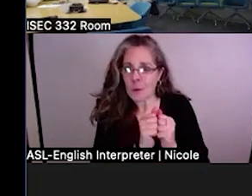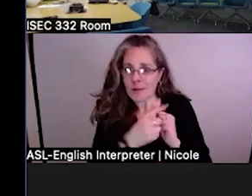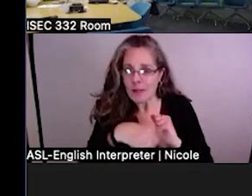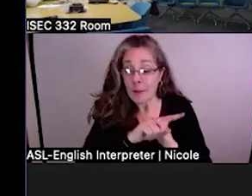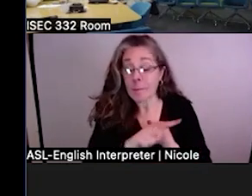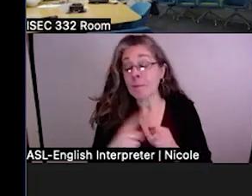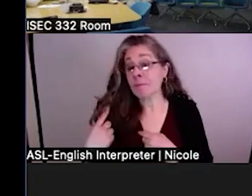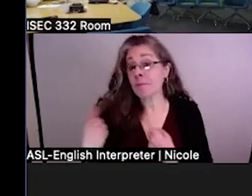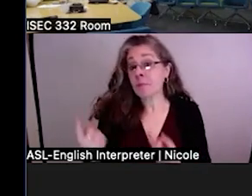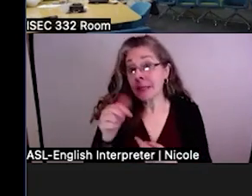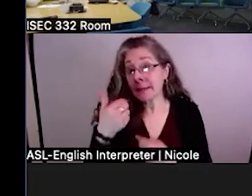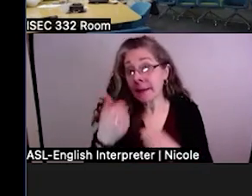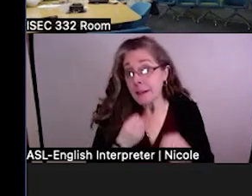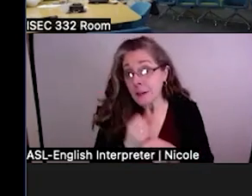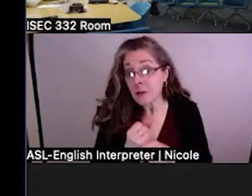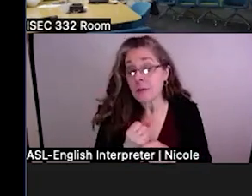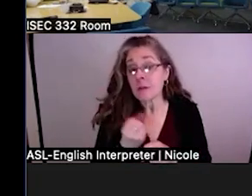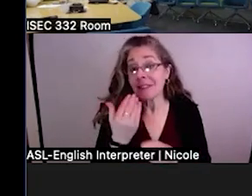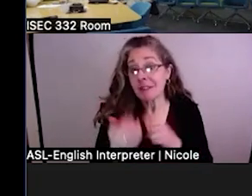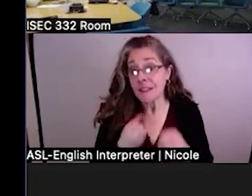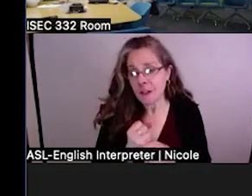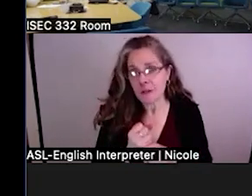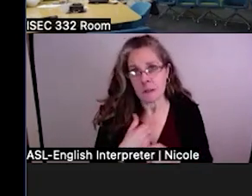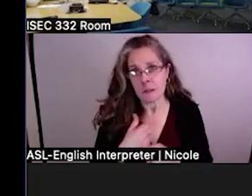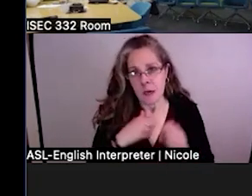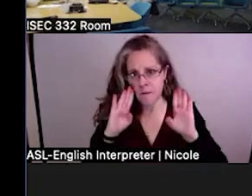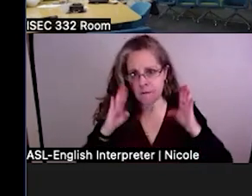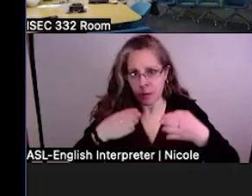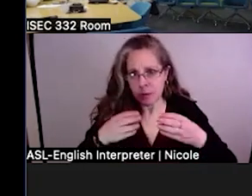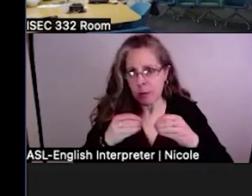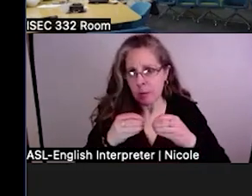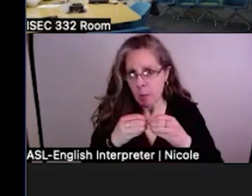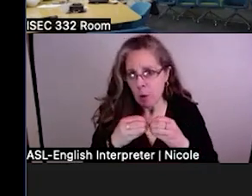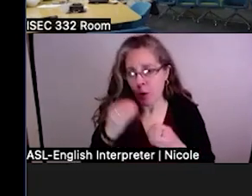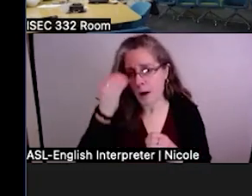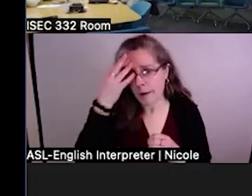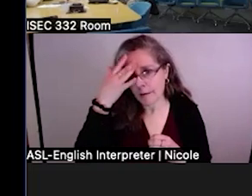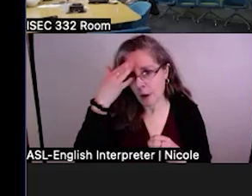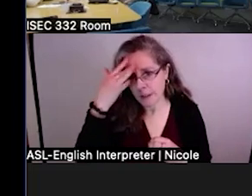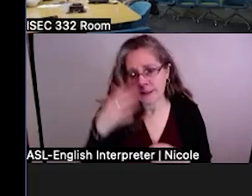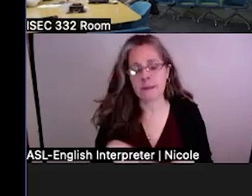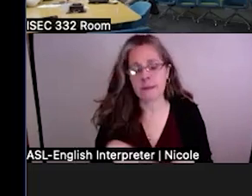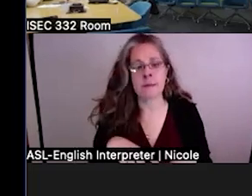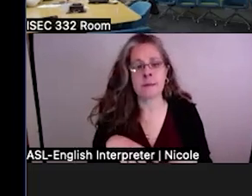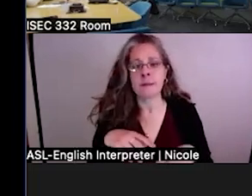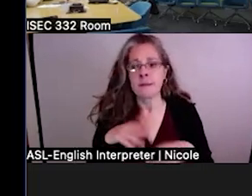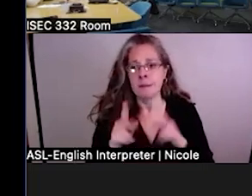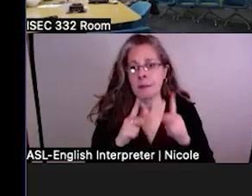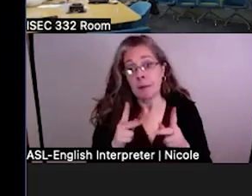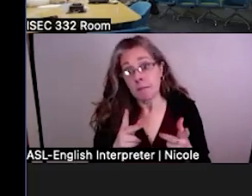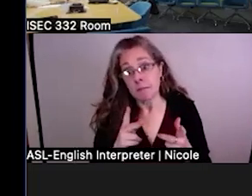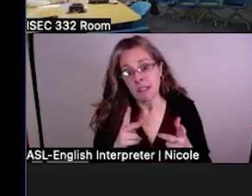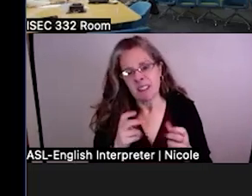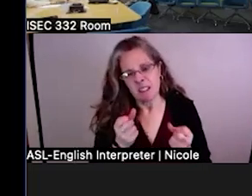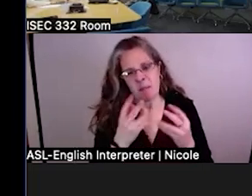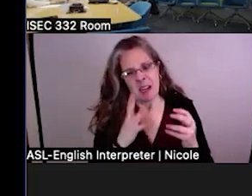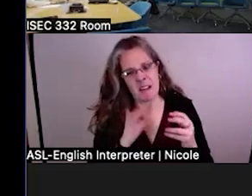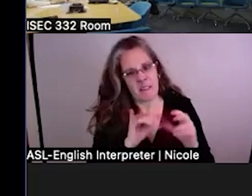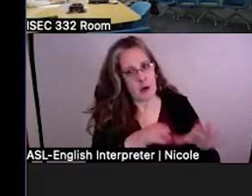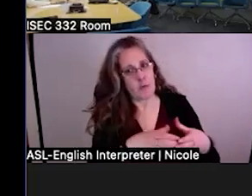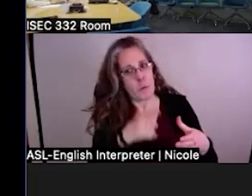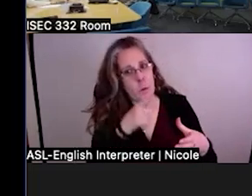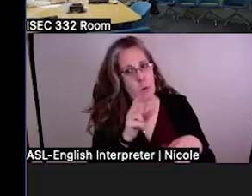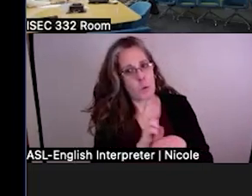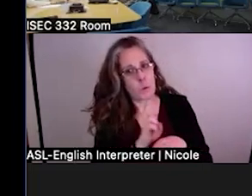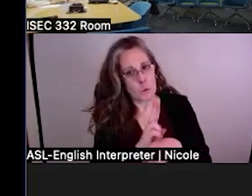specialized to autistic people, because that tends to be a lot of AAC users, and it's just really emphasized